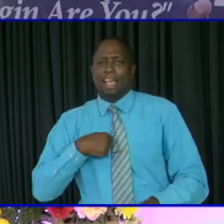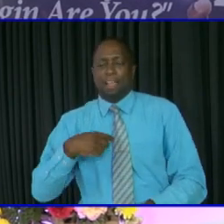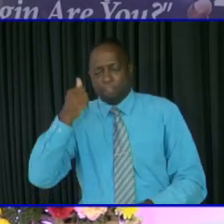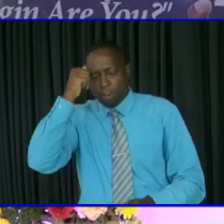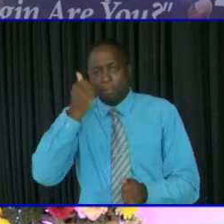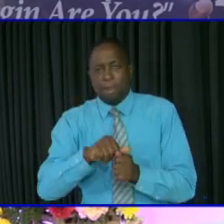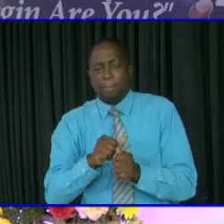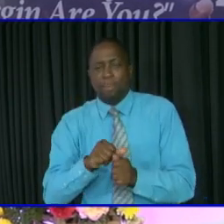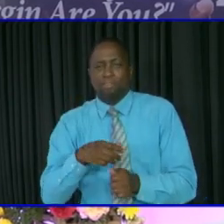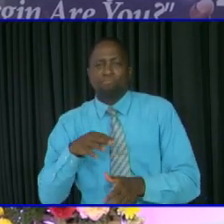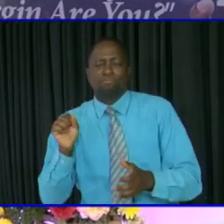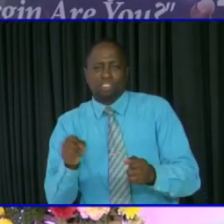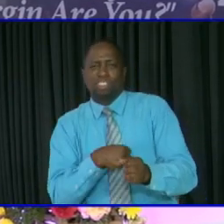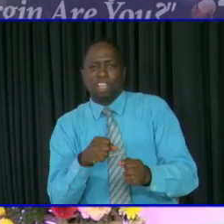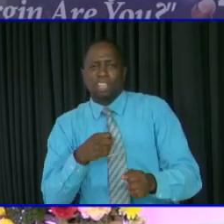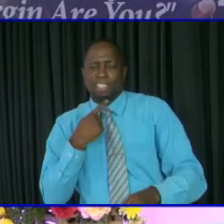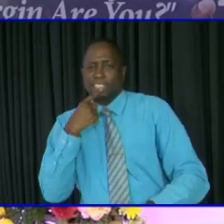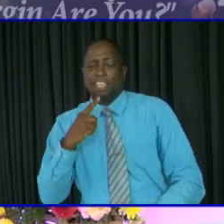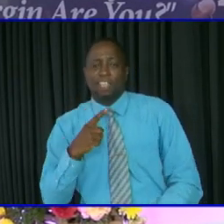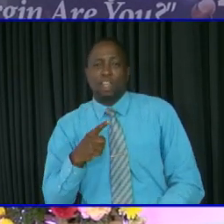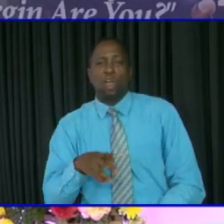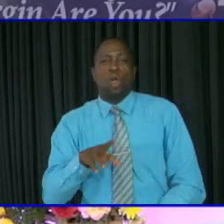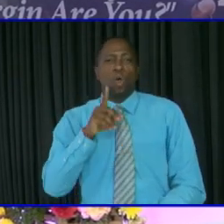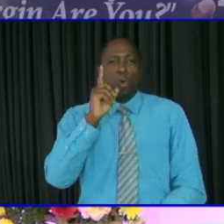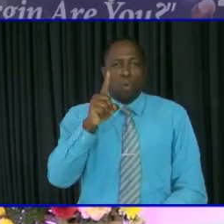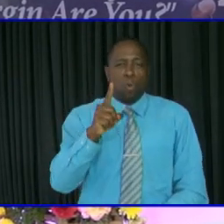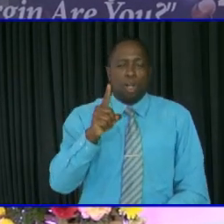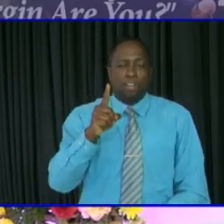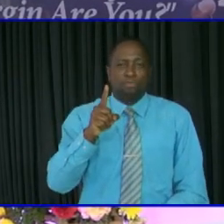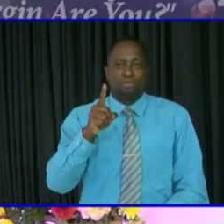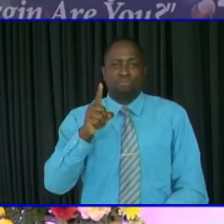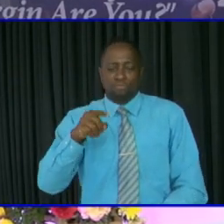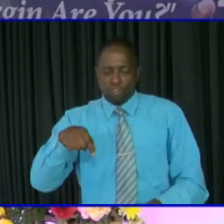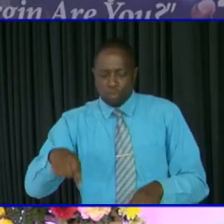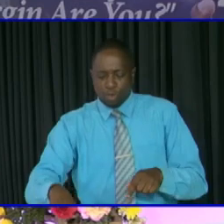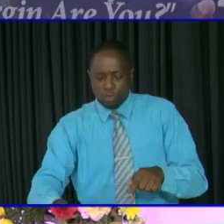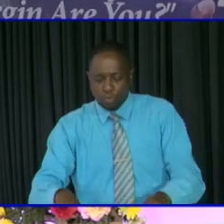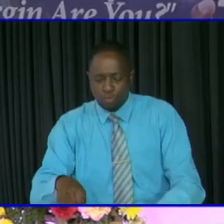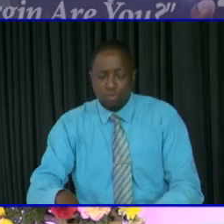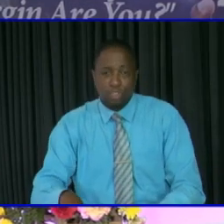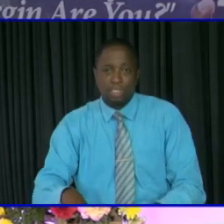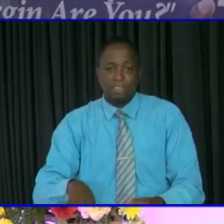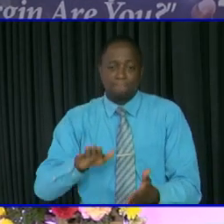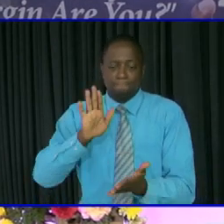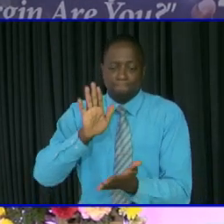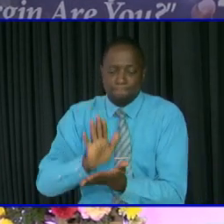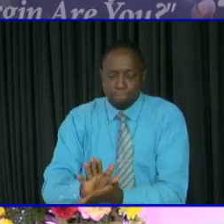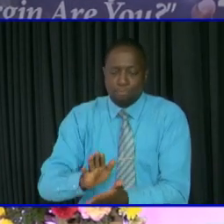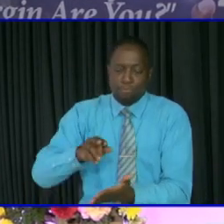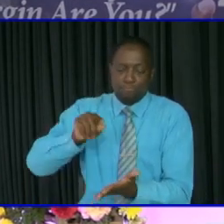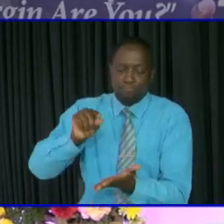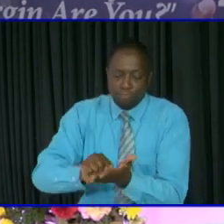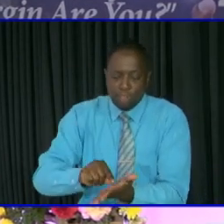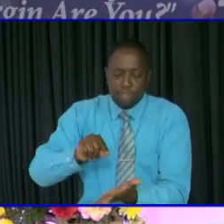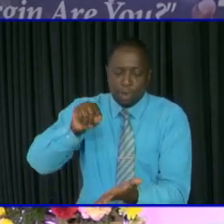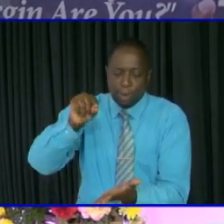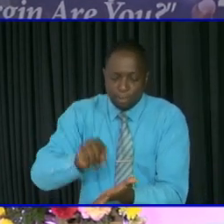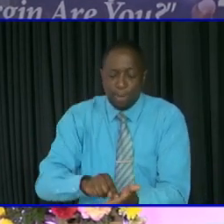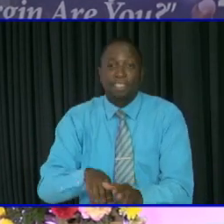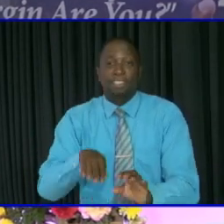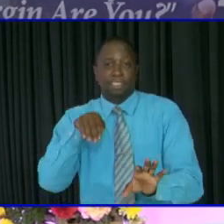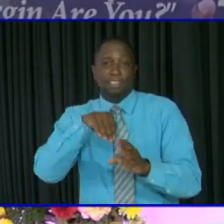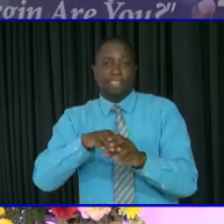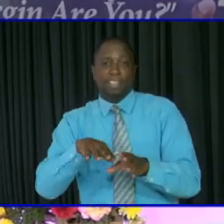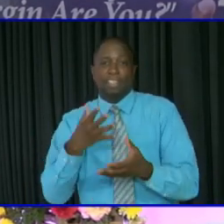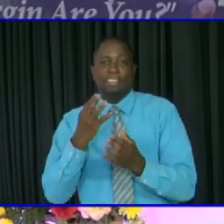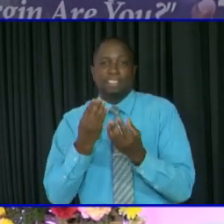Yes, my friend, when you begin the journey, it will be rough, but you will see the